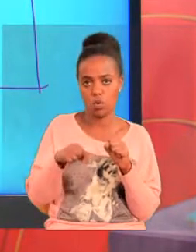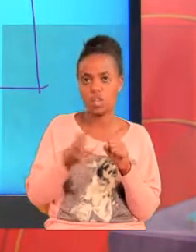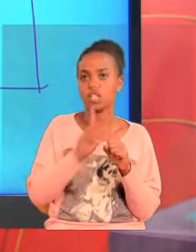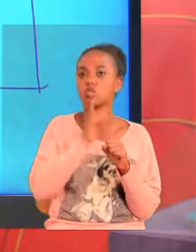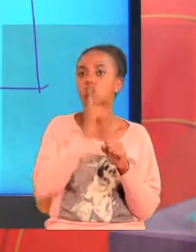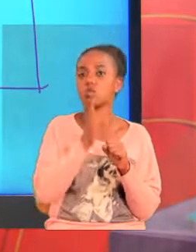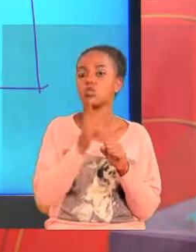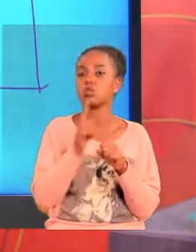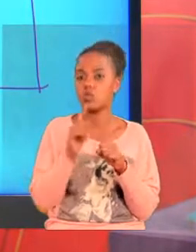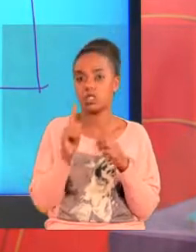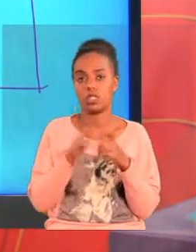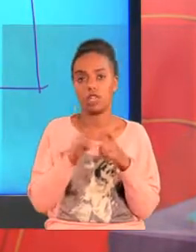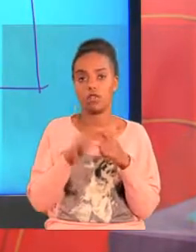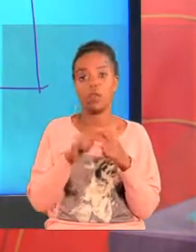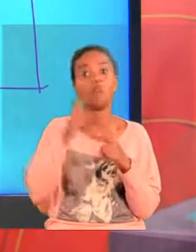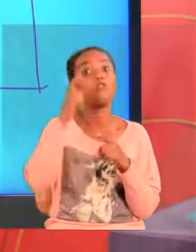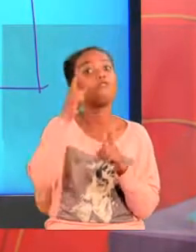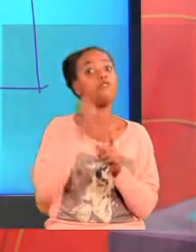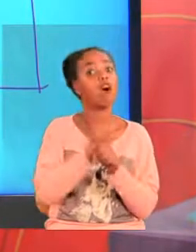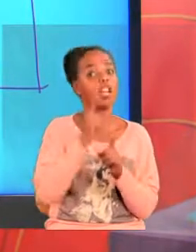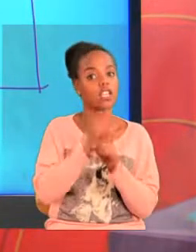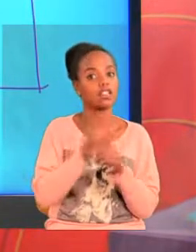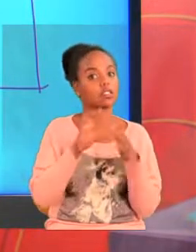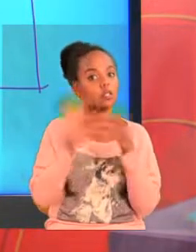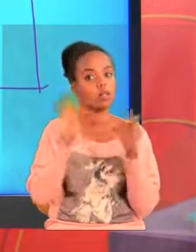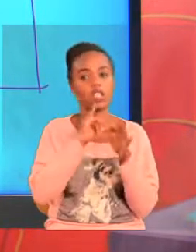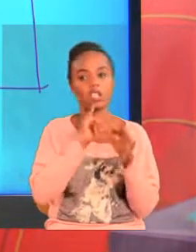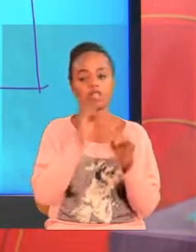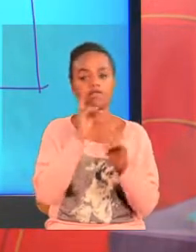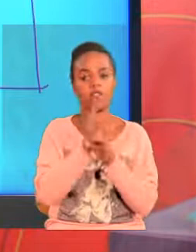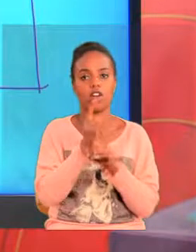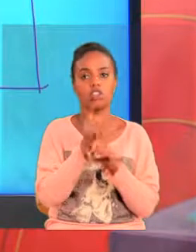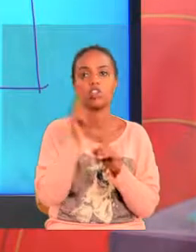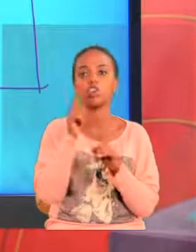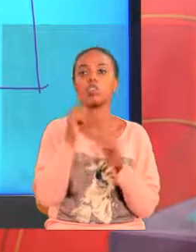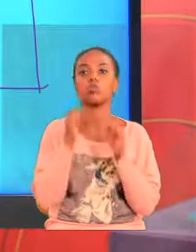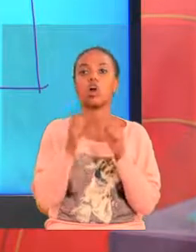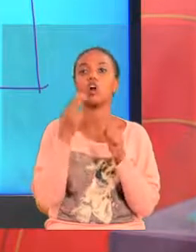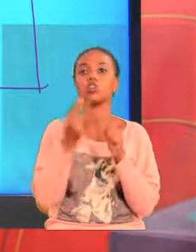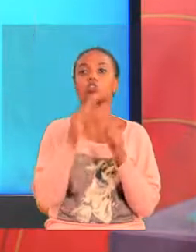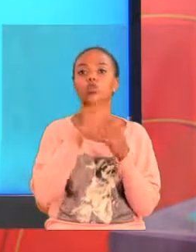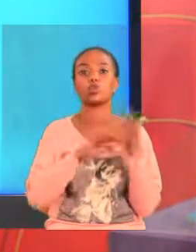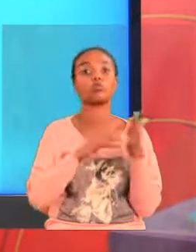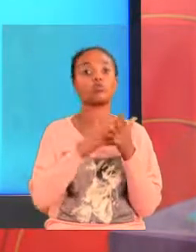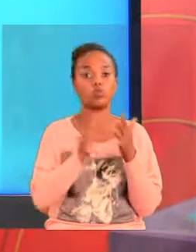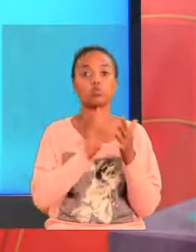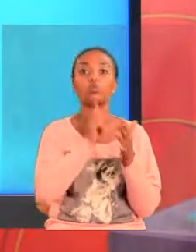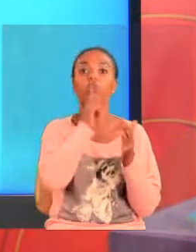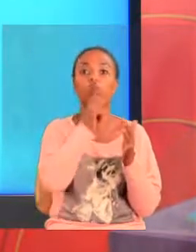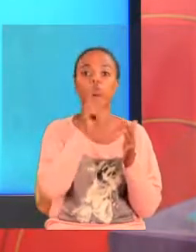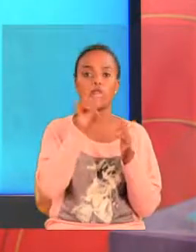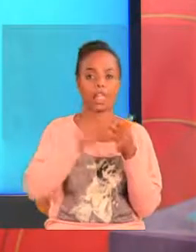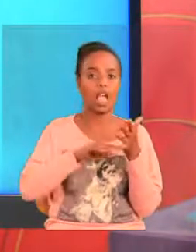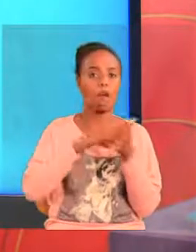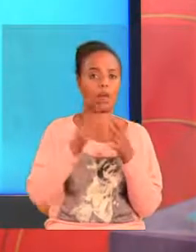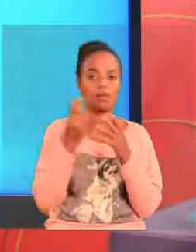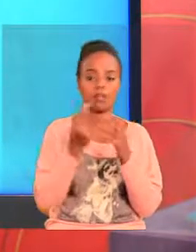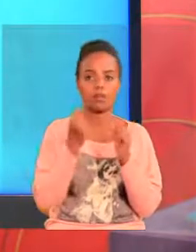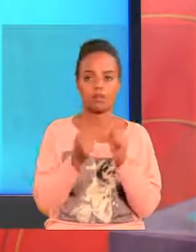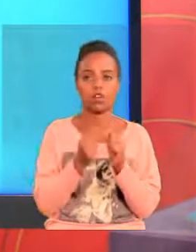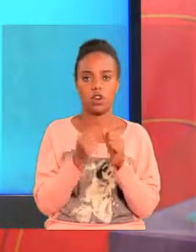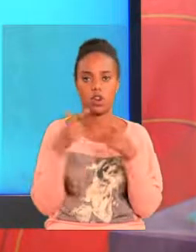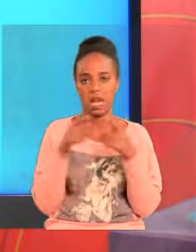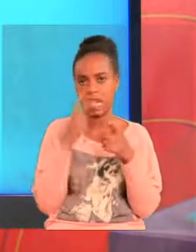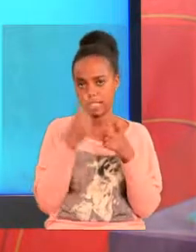true. Therefore, it is valid. The statement is valid. So you can use a truth table, by the way. Let's see this